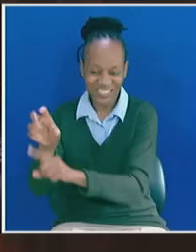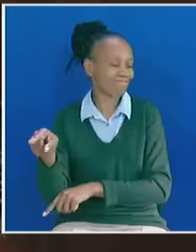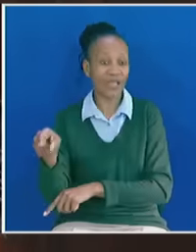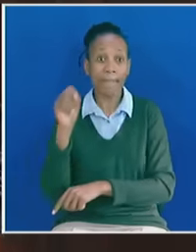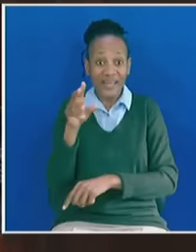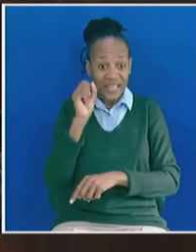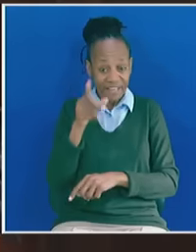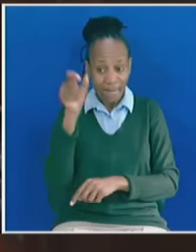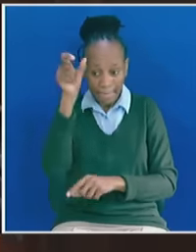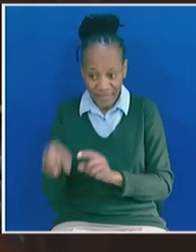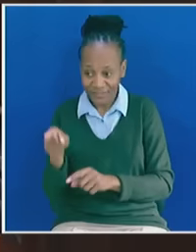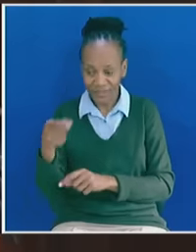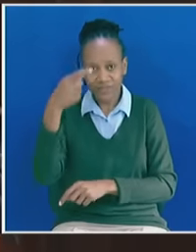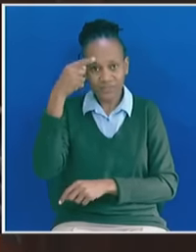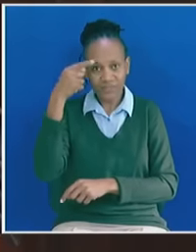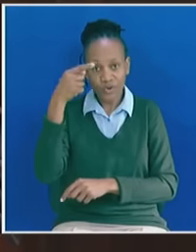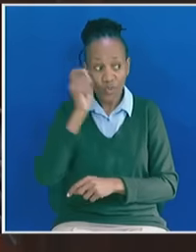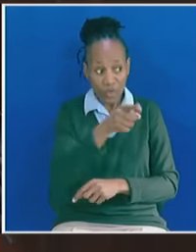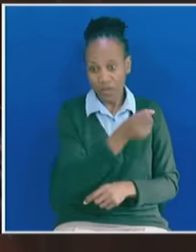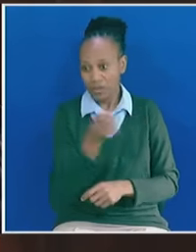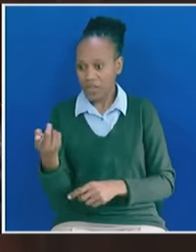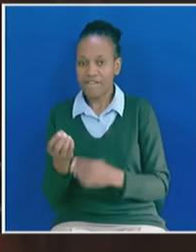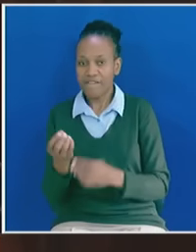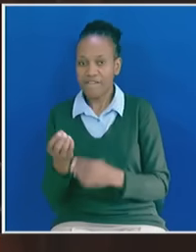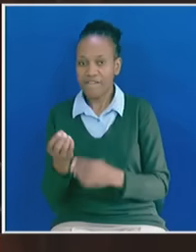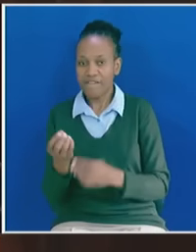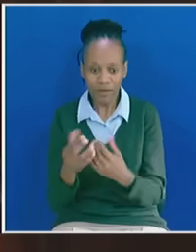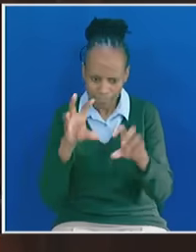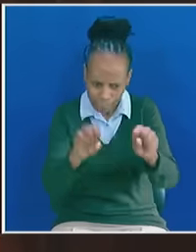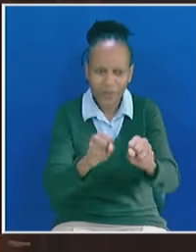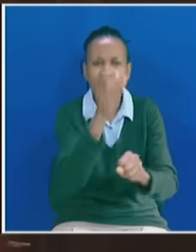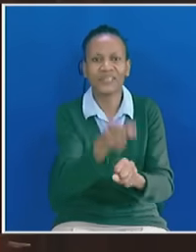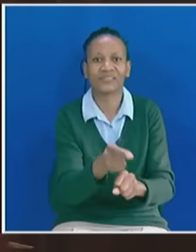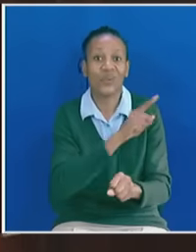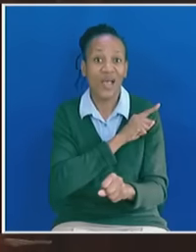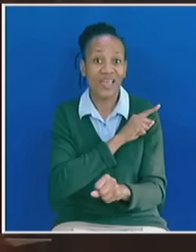umentshisi, kuyofuneka uhlanya ulibambe ngoba liyoshisa indlu.